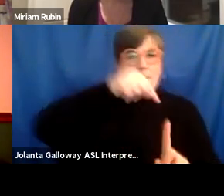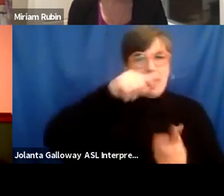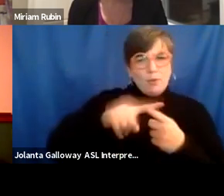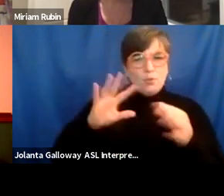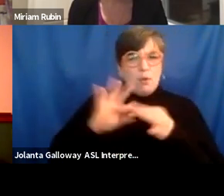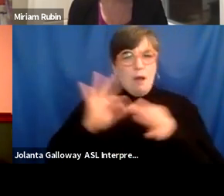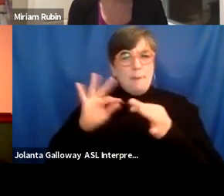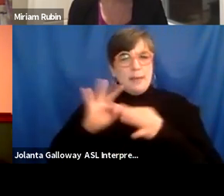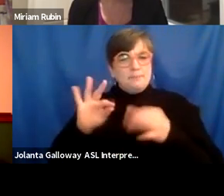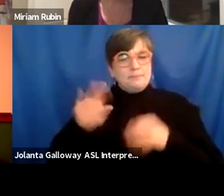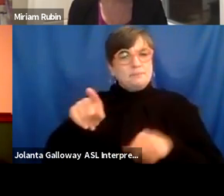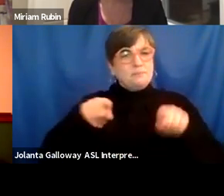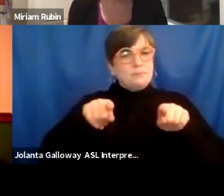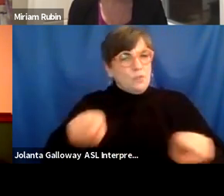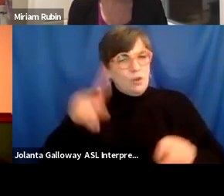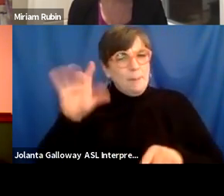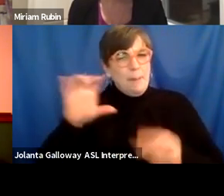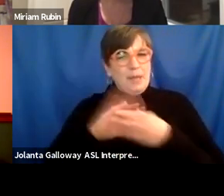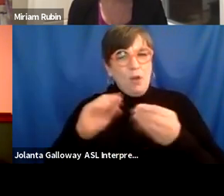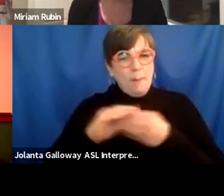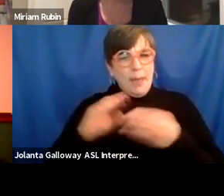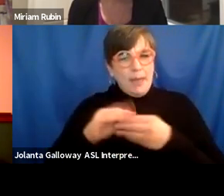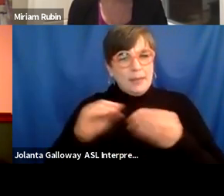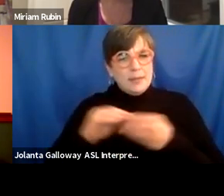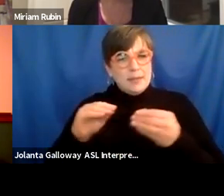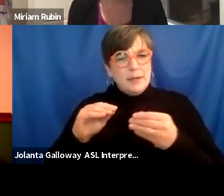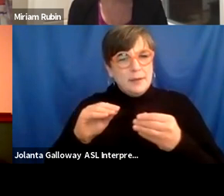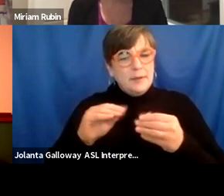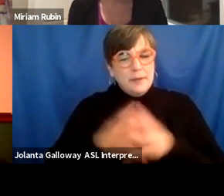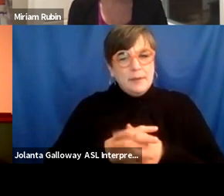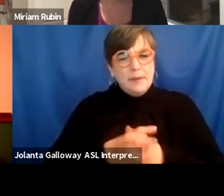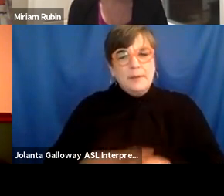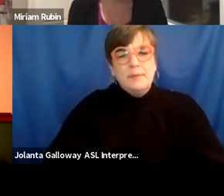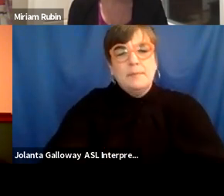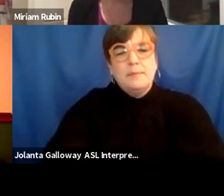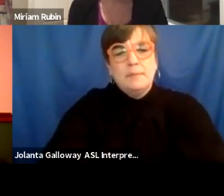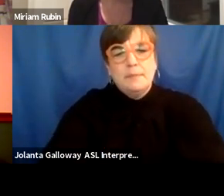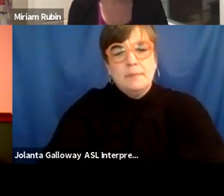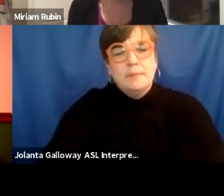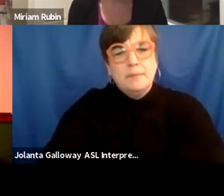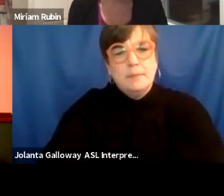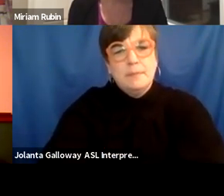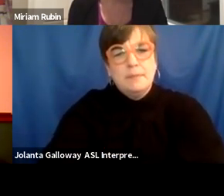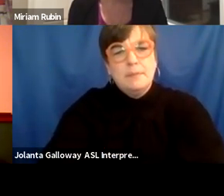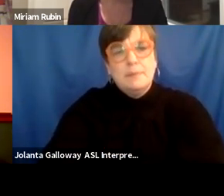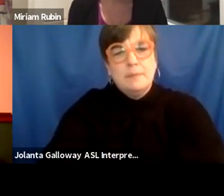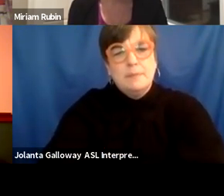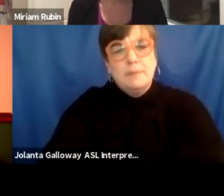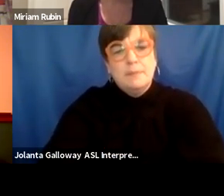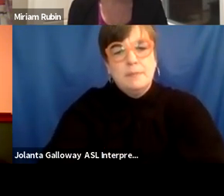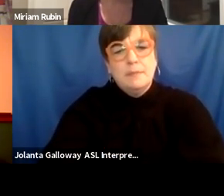was made during public comment, because it's a great sentence. And that is